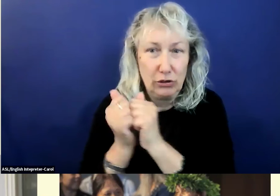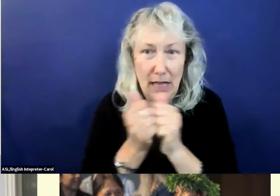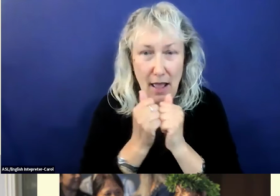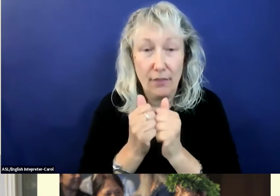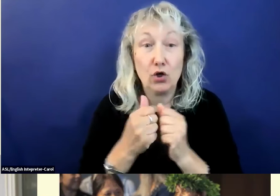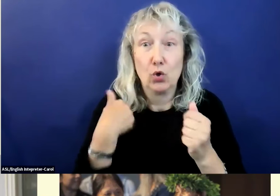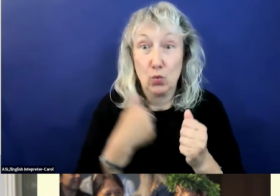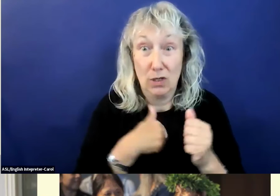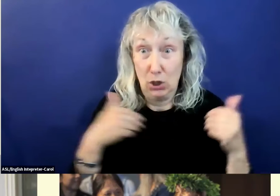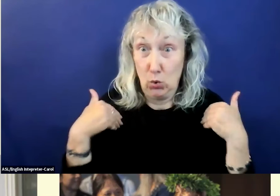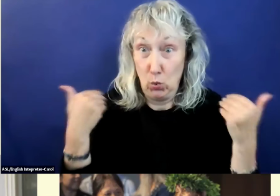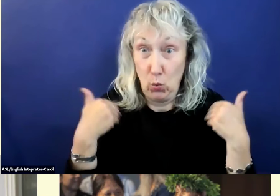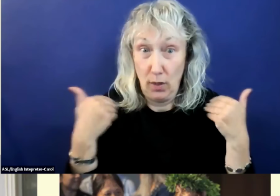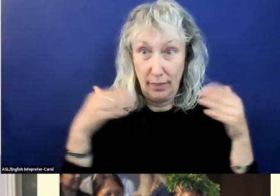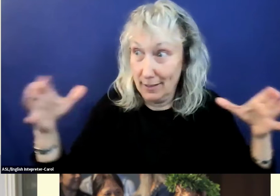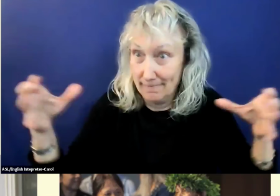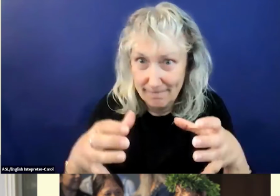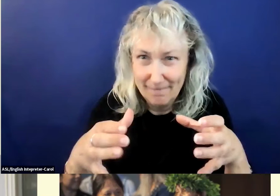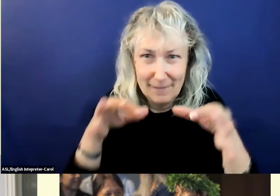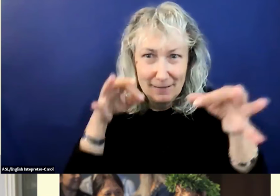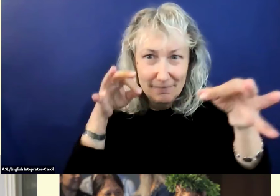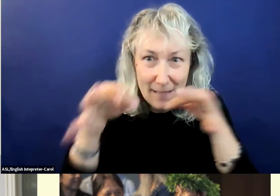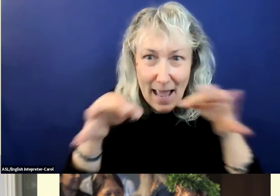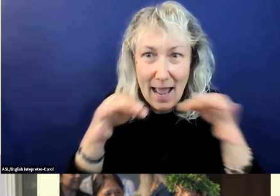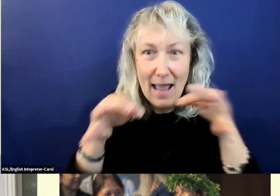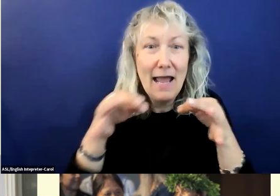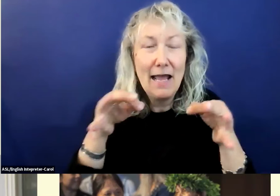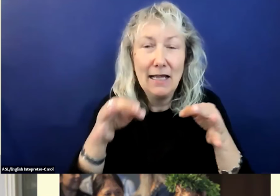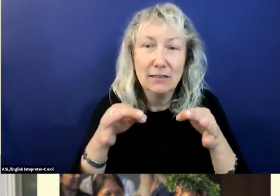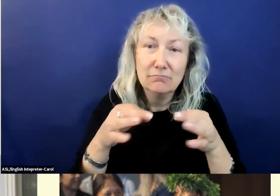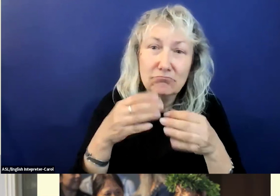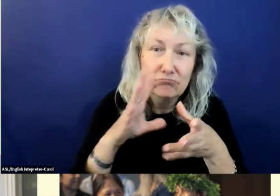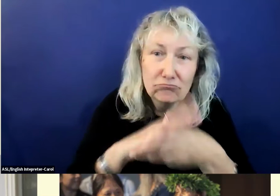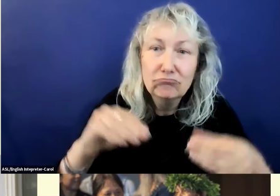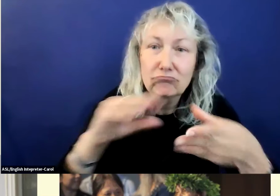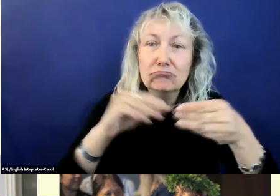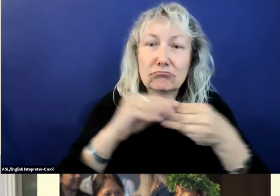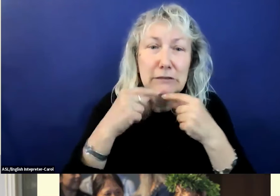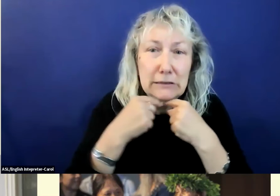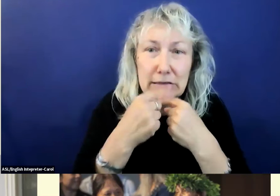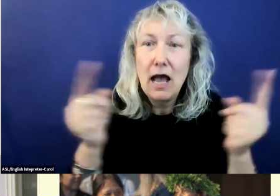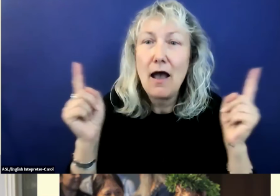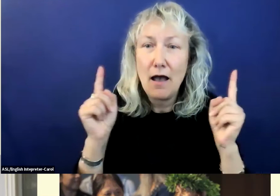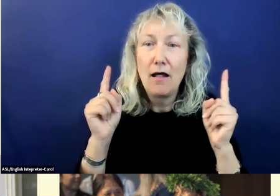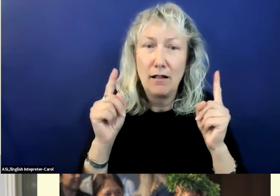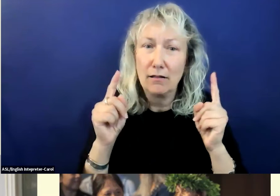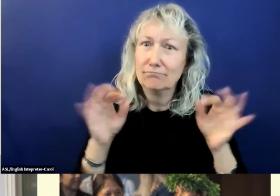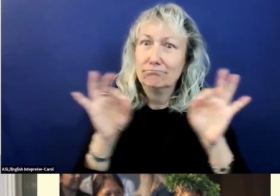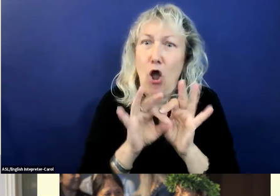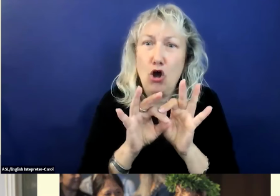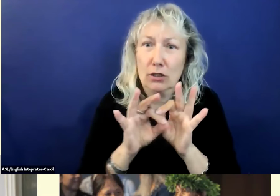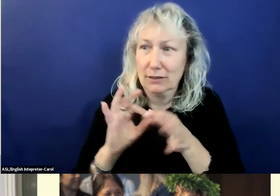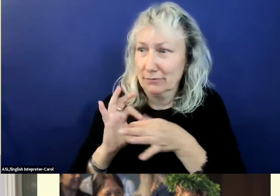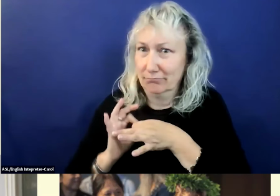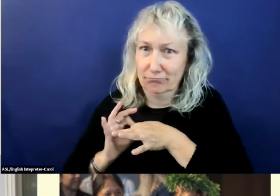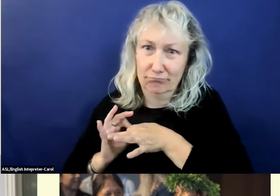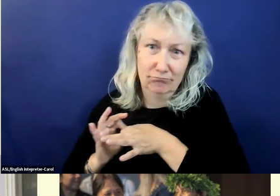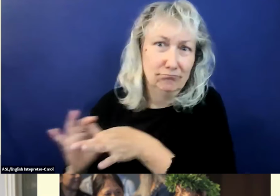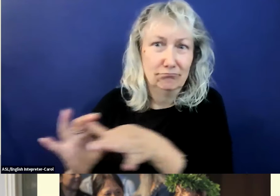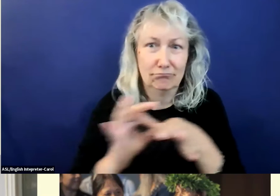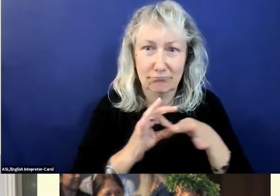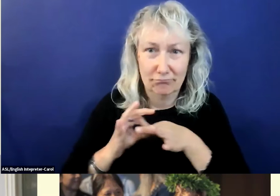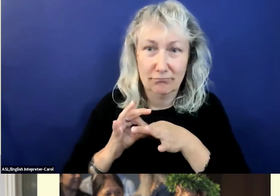on bringing together everyone in closeness and sharing our relationship with one another. We include older